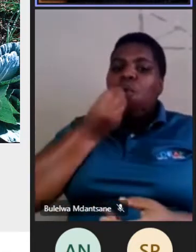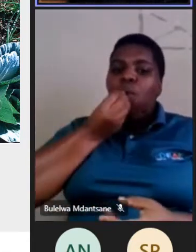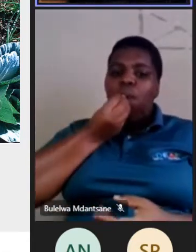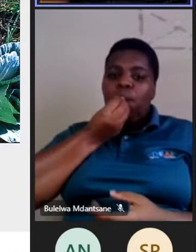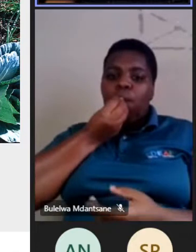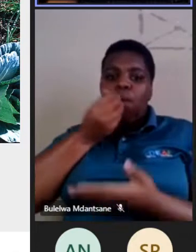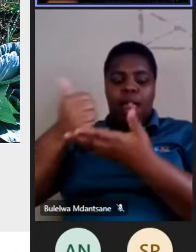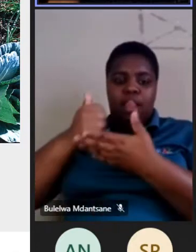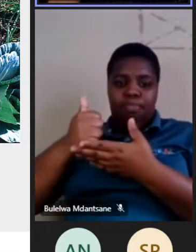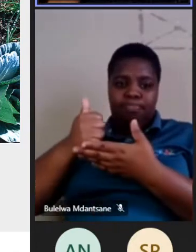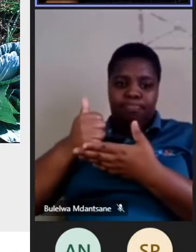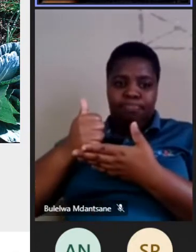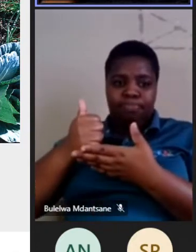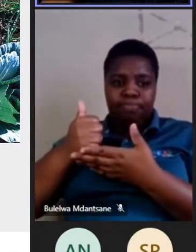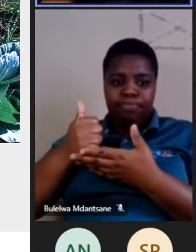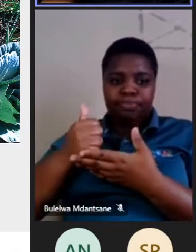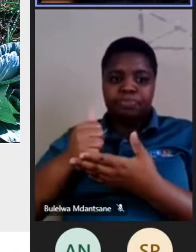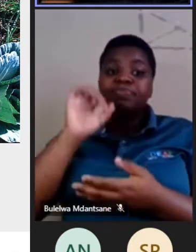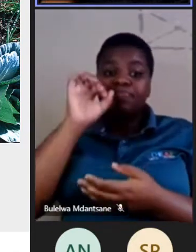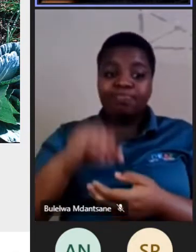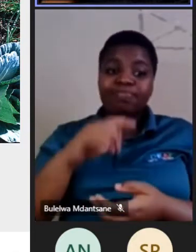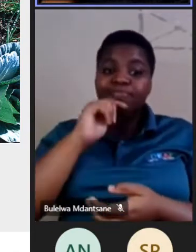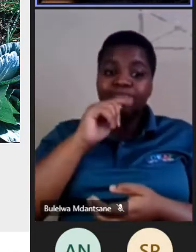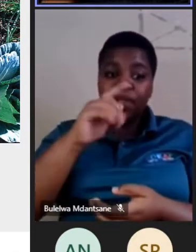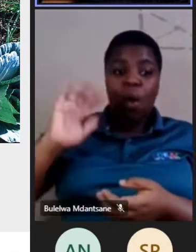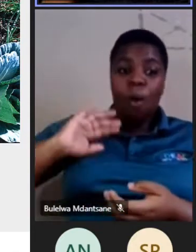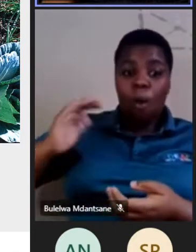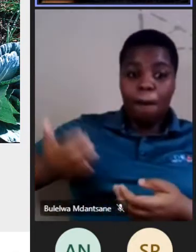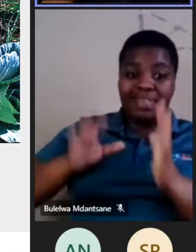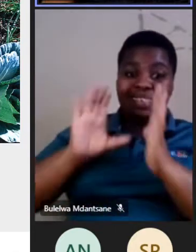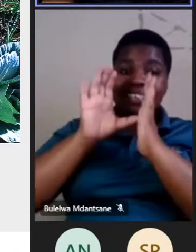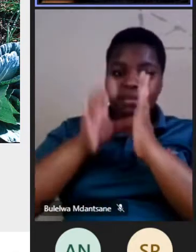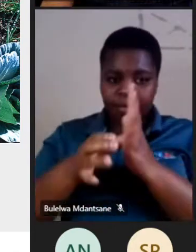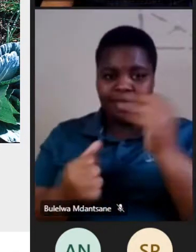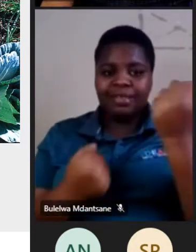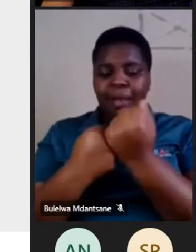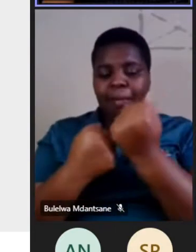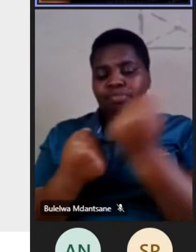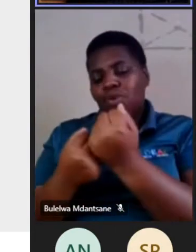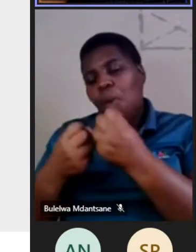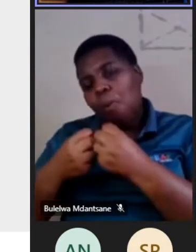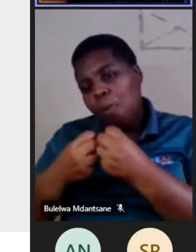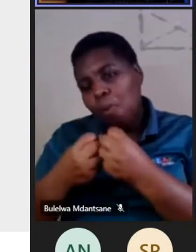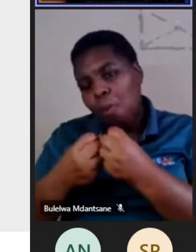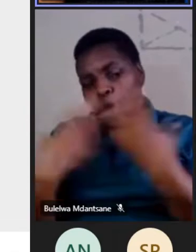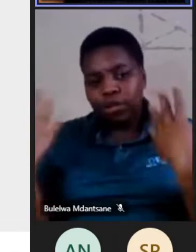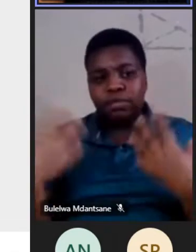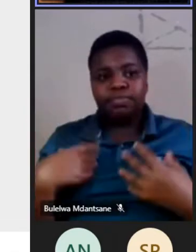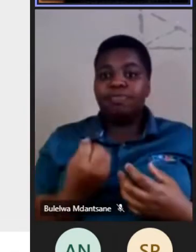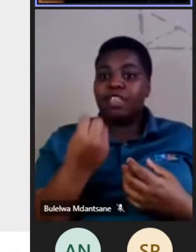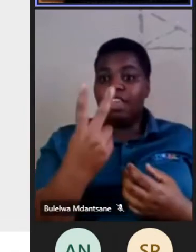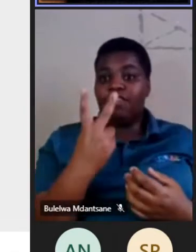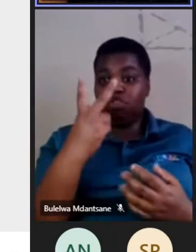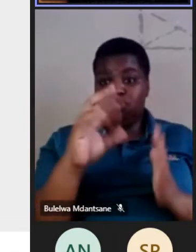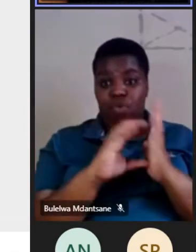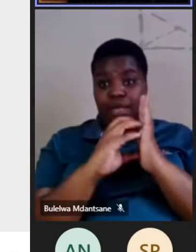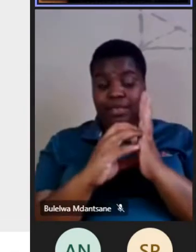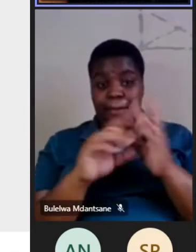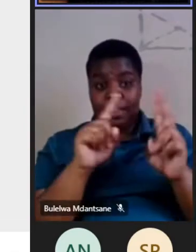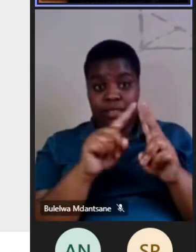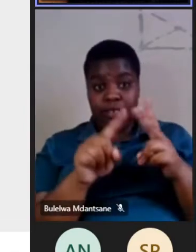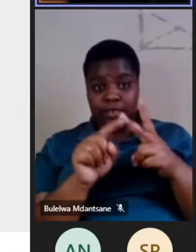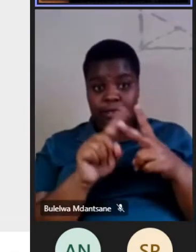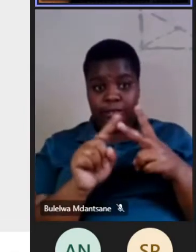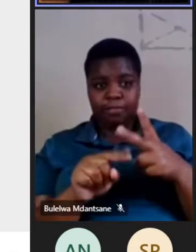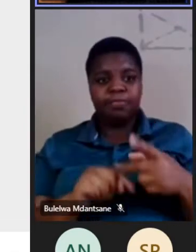Yeah, and overall, I already said the women with disabilities reported more challenges. I'll give to you 2 examples.